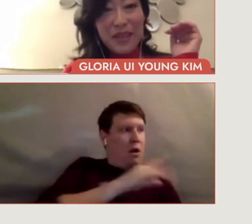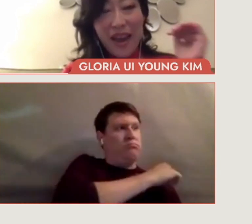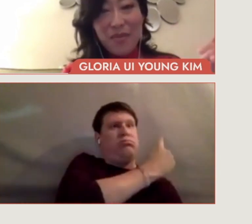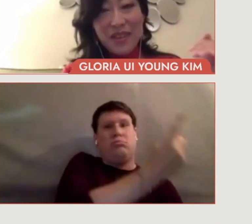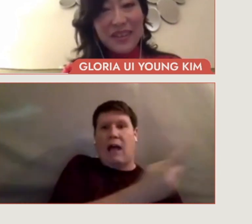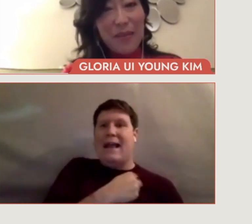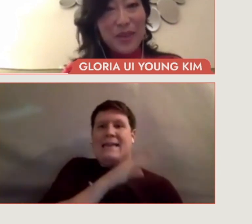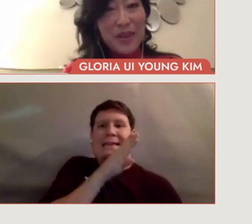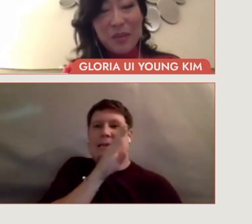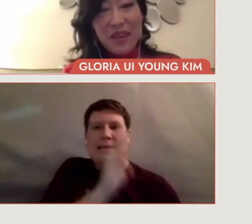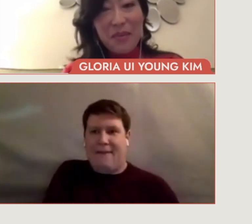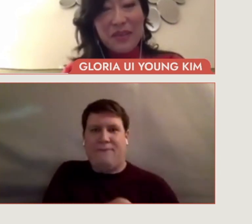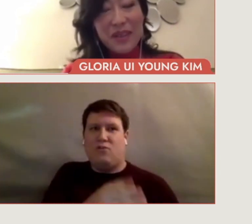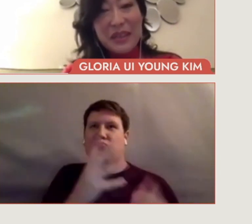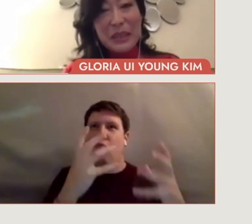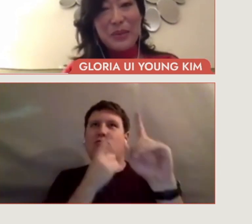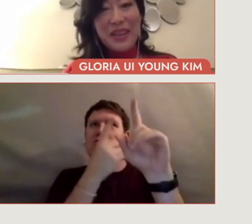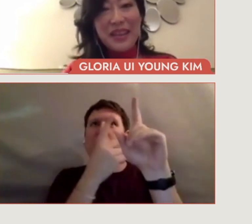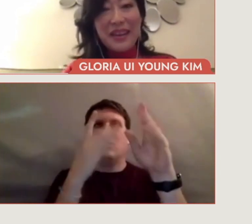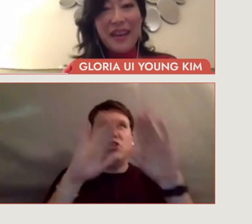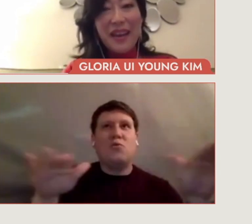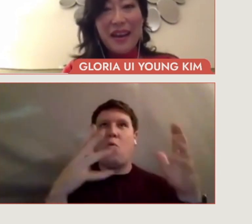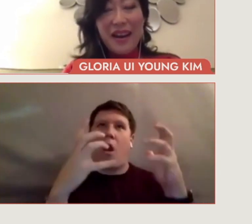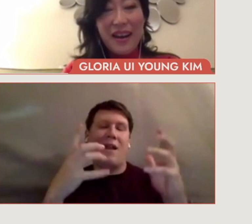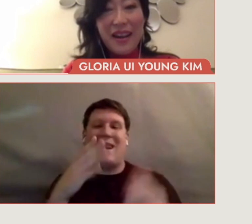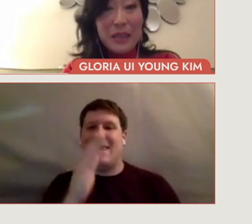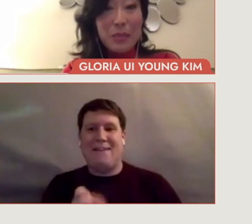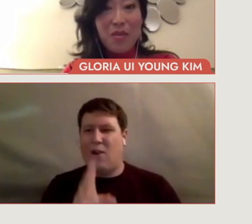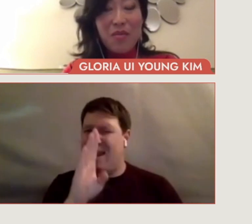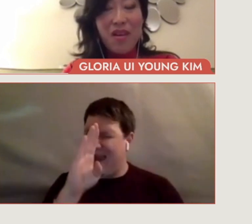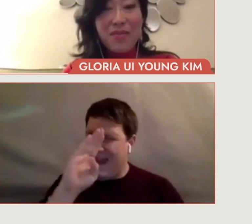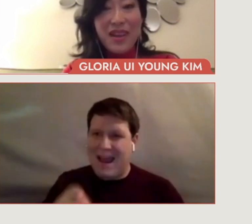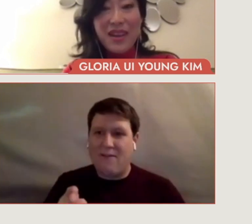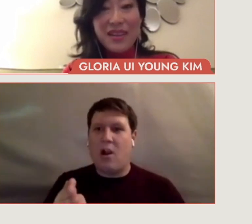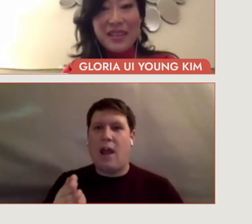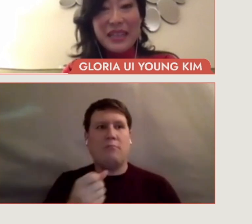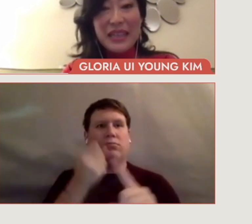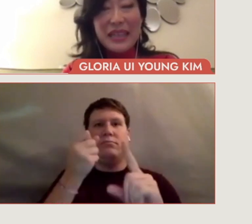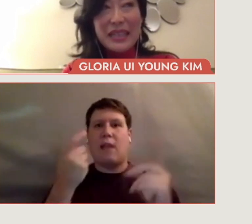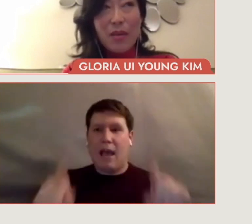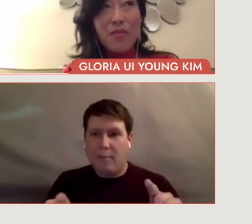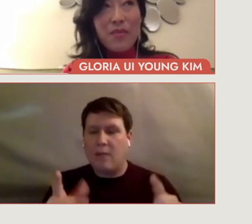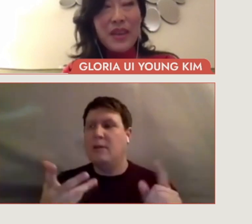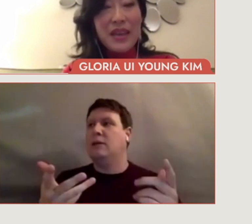I was adamant that that was not something I was ever going to do. And then I did become a mom, and something in